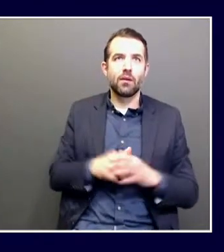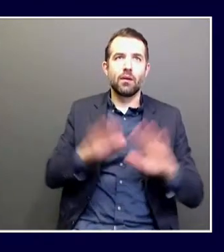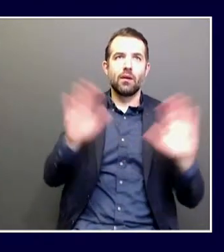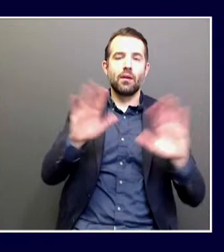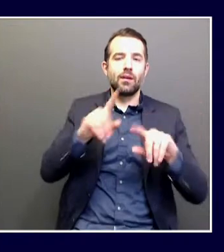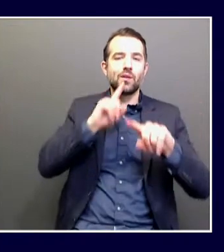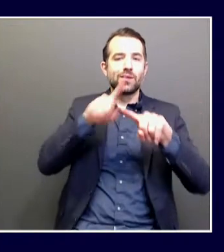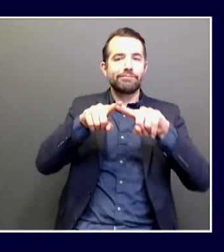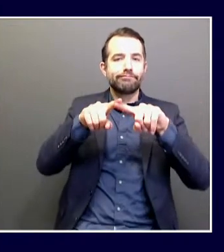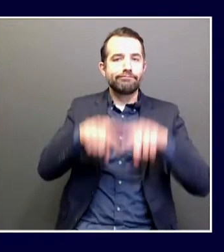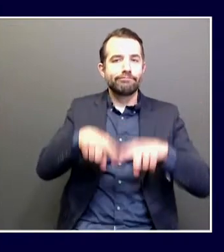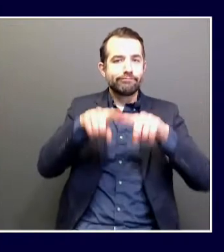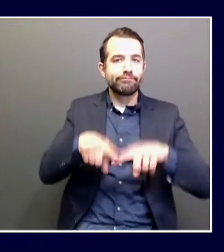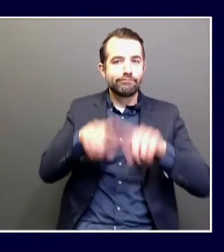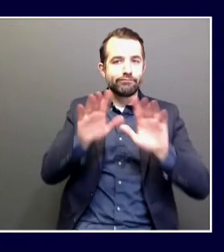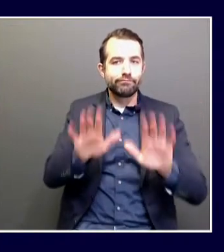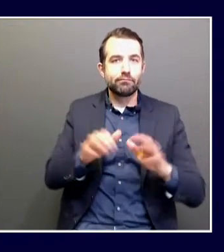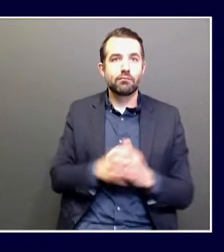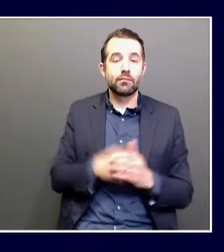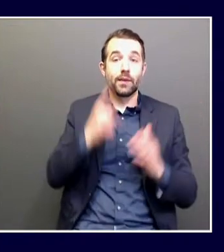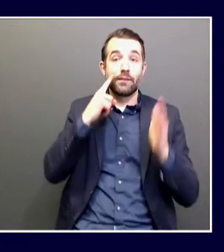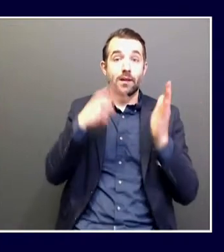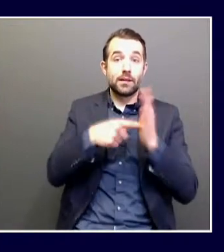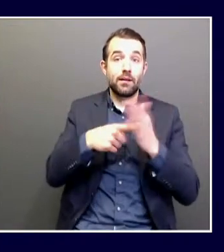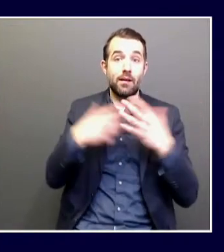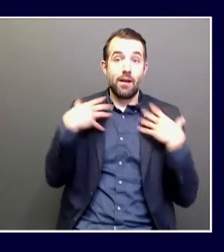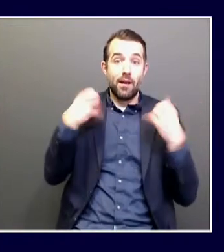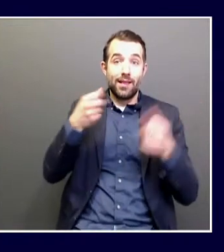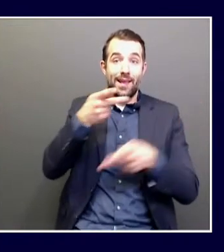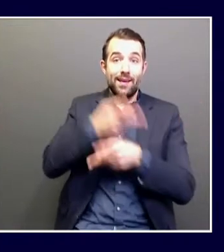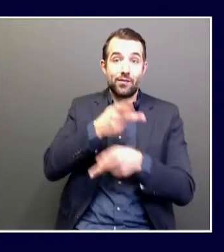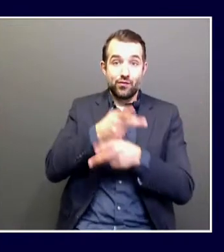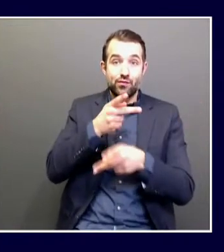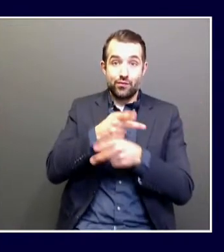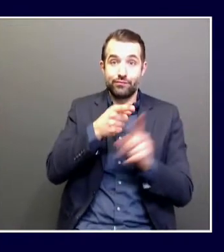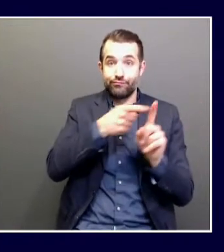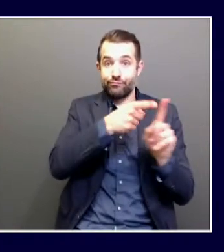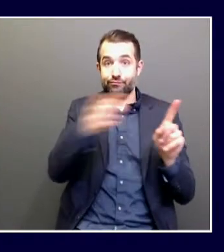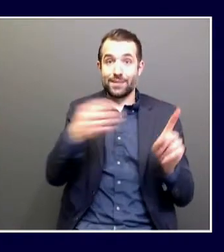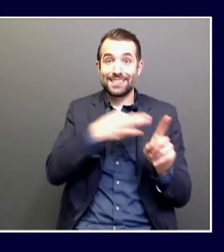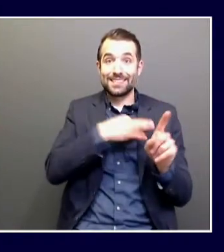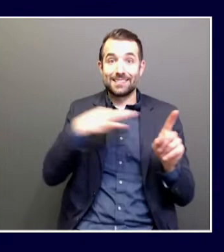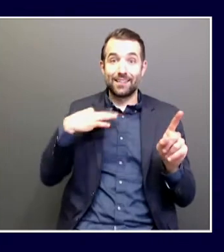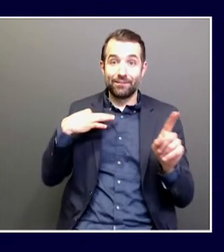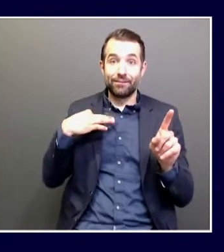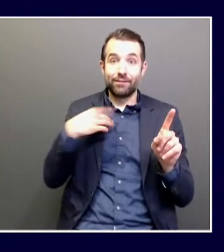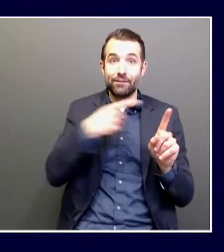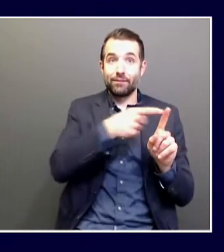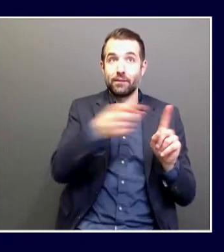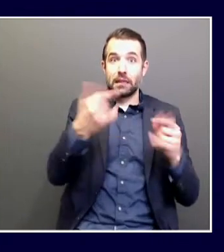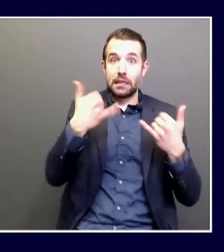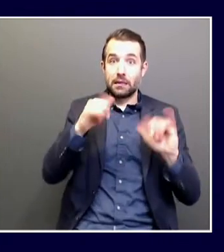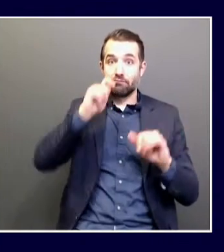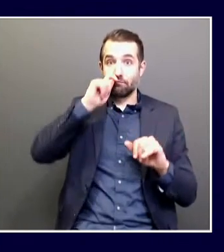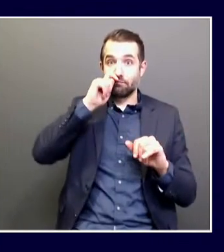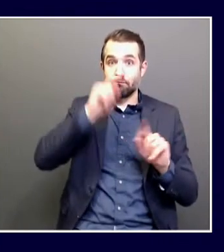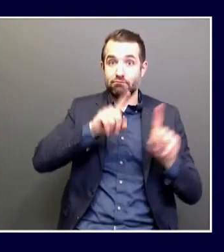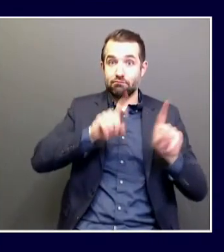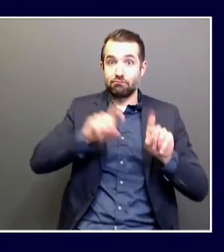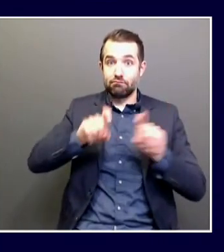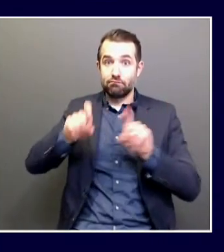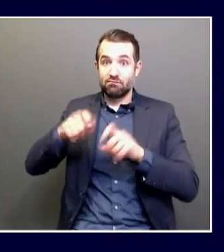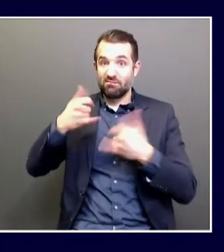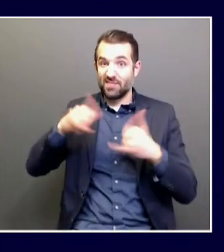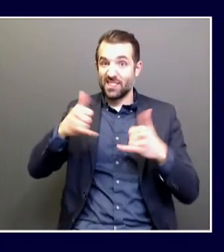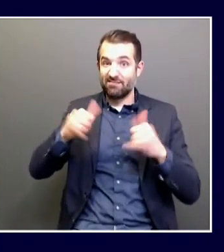like healthcare, for example, there's still testing going on of employees. But generally speaking, what we have